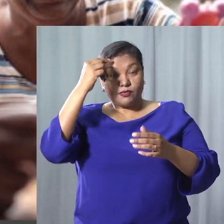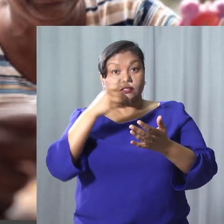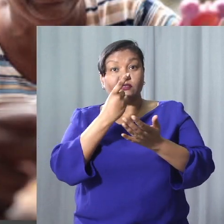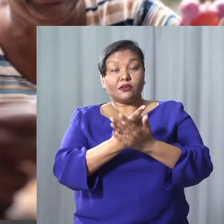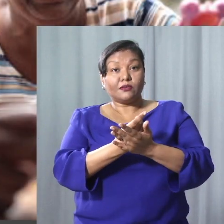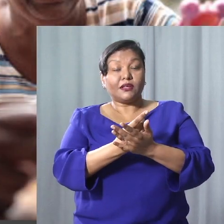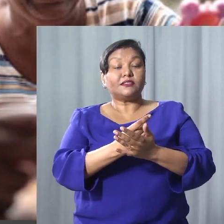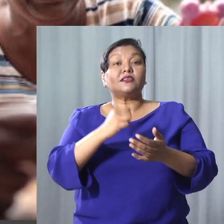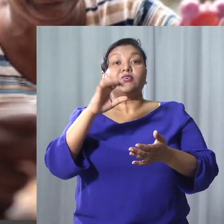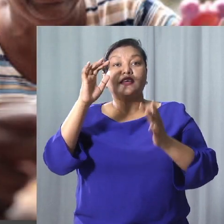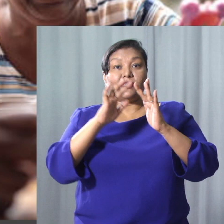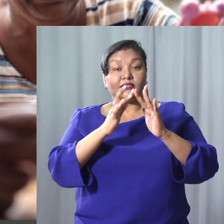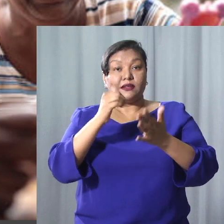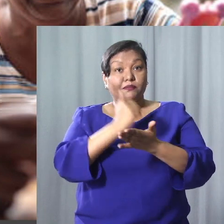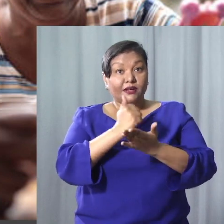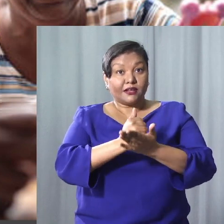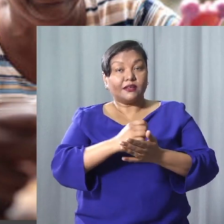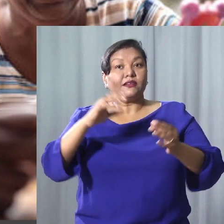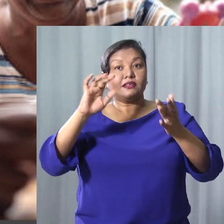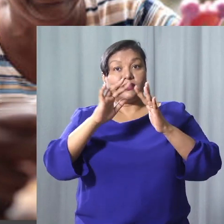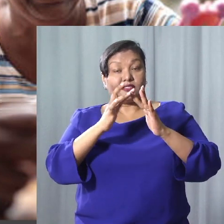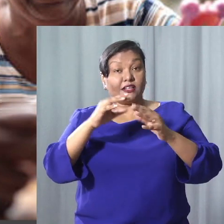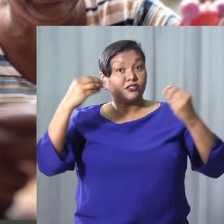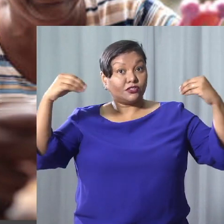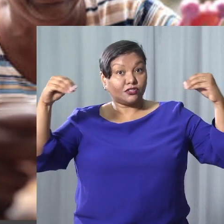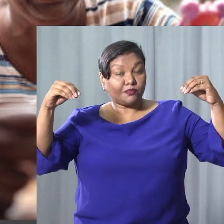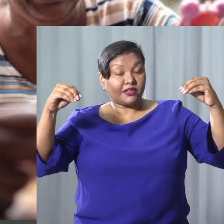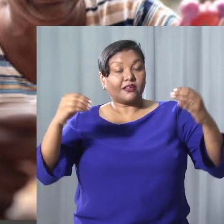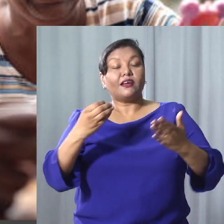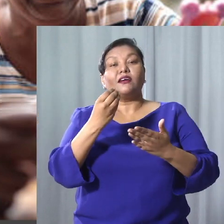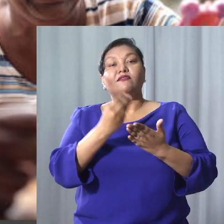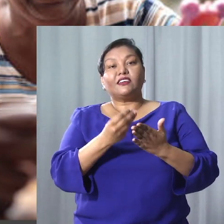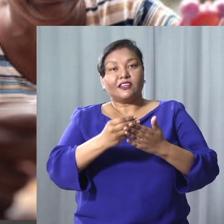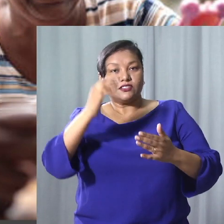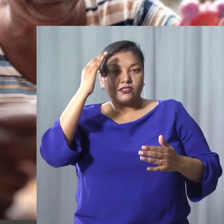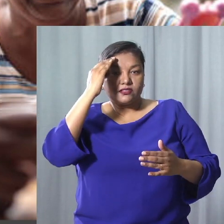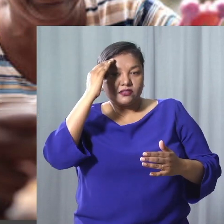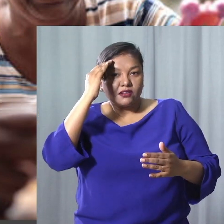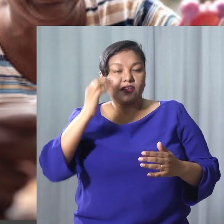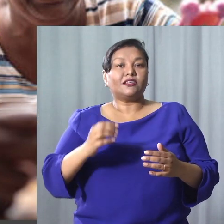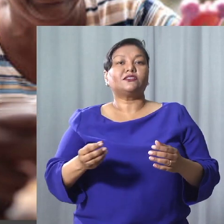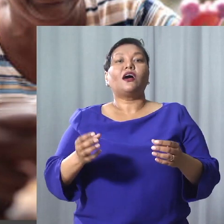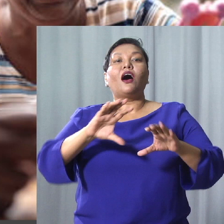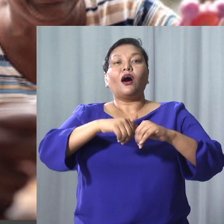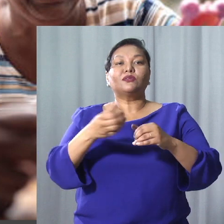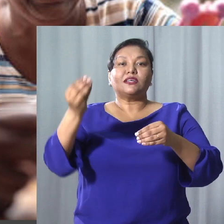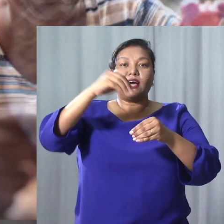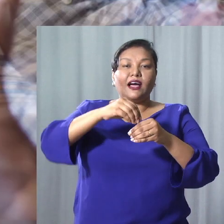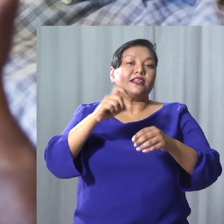banking, online shopping, financial literacy, installing and deleting